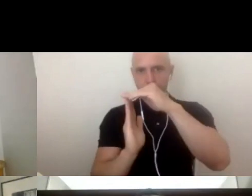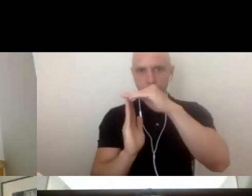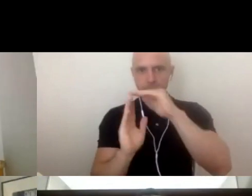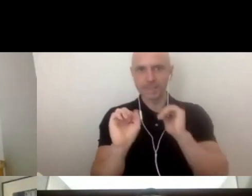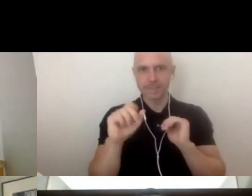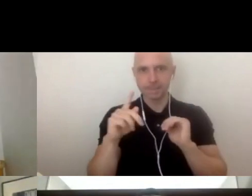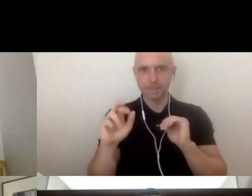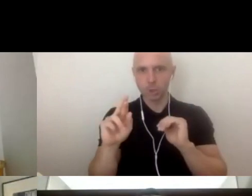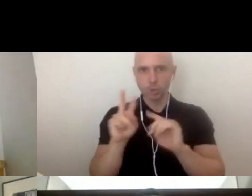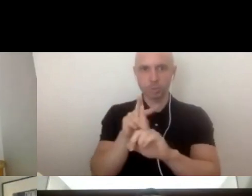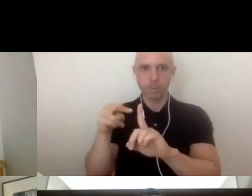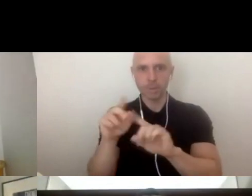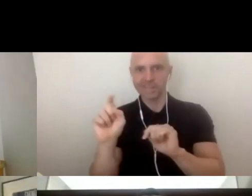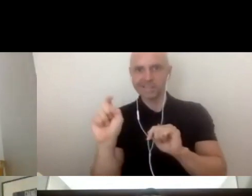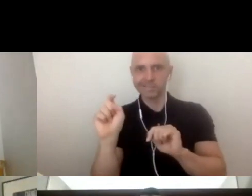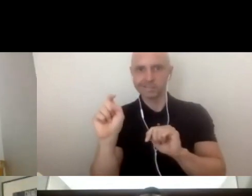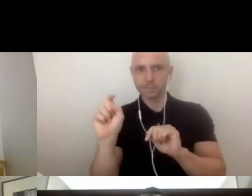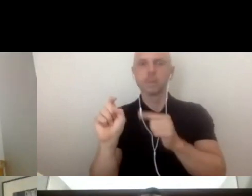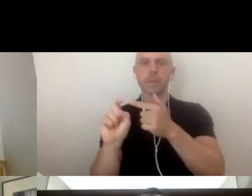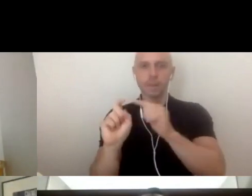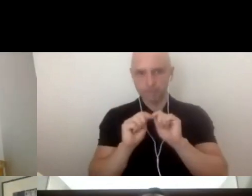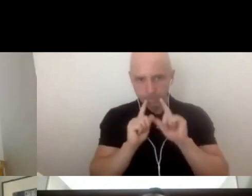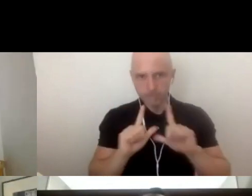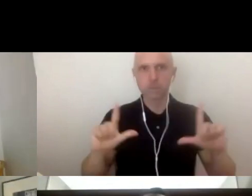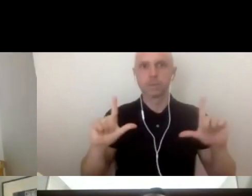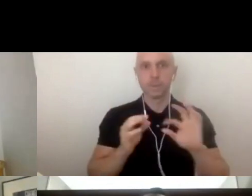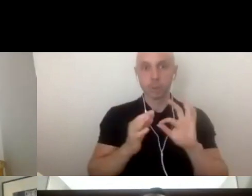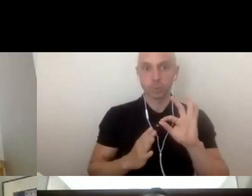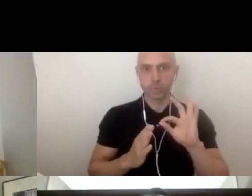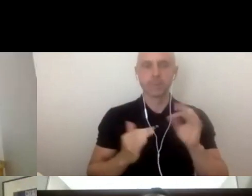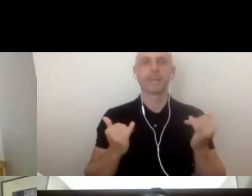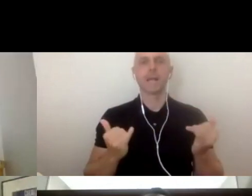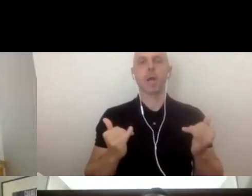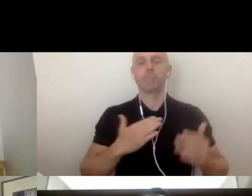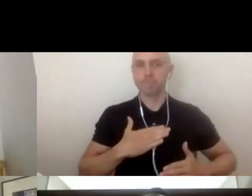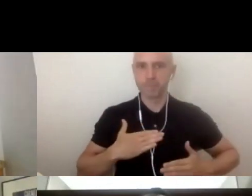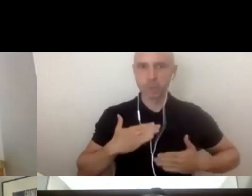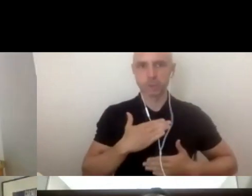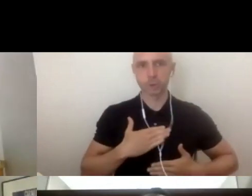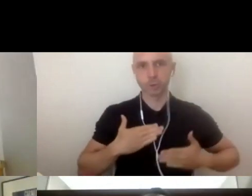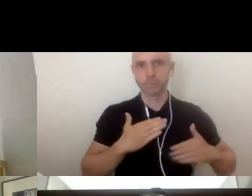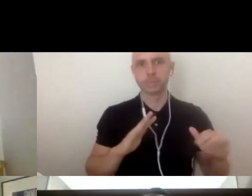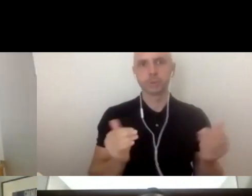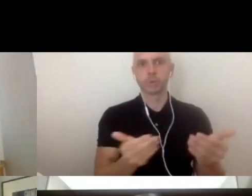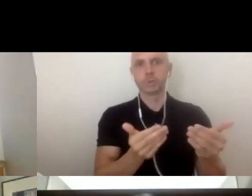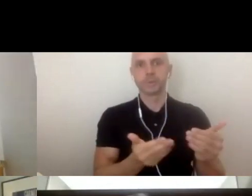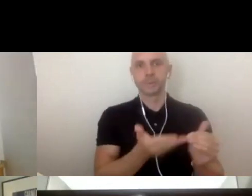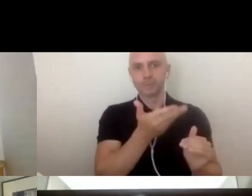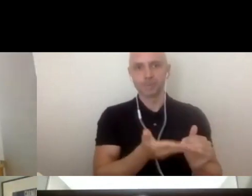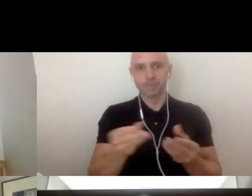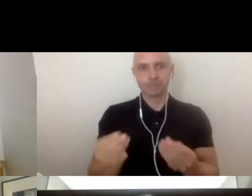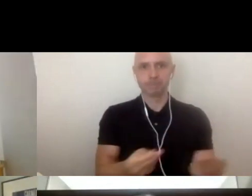So it's now my great pleasure to introduce our moderator for today's session, Maxime